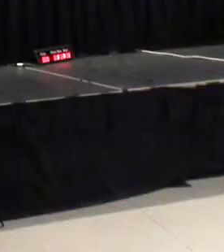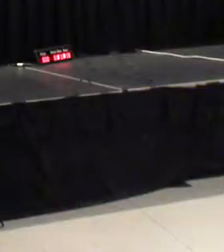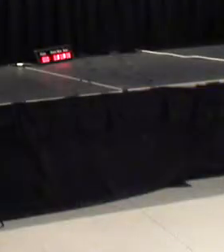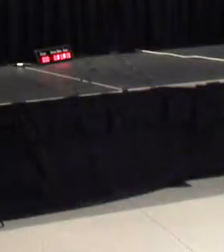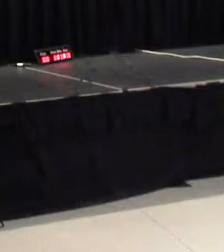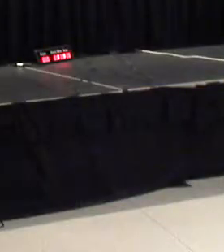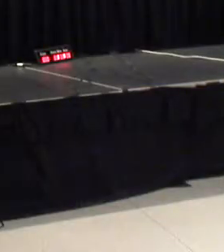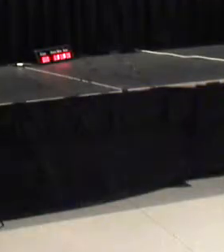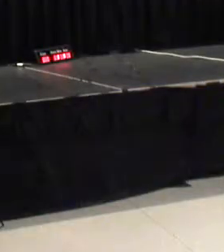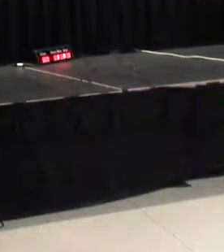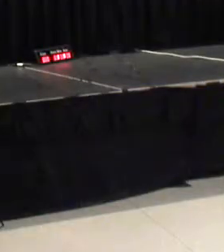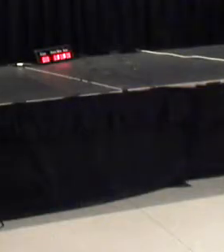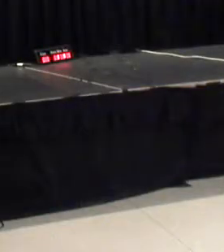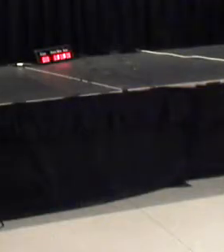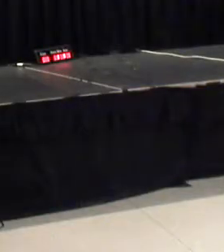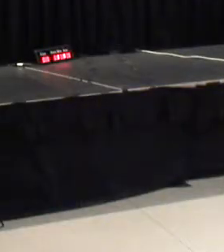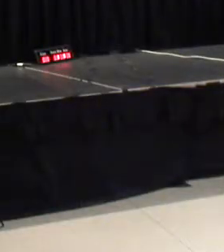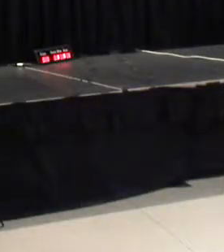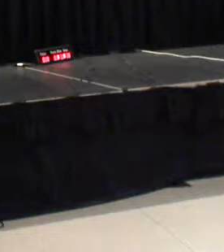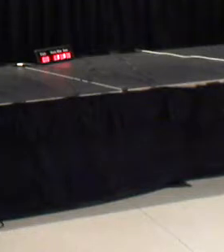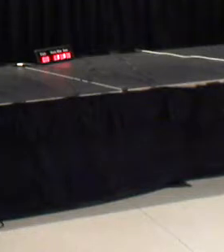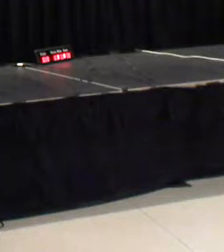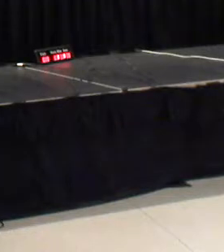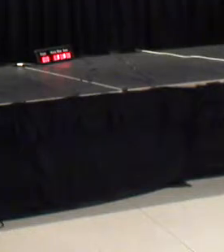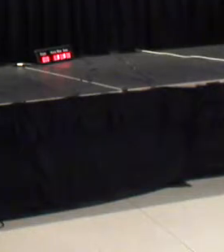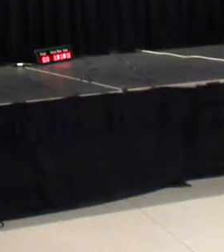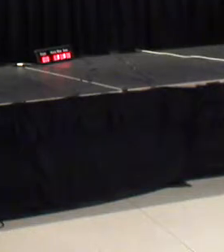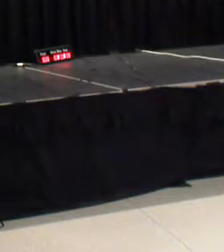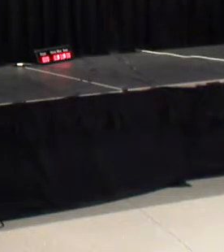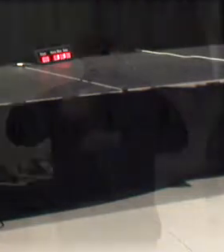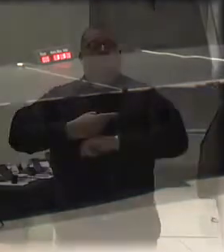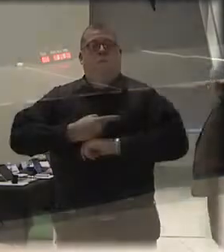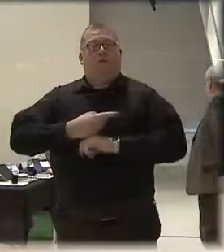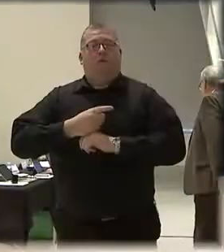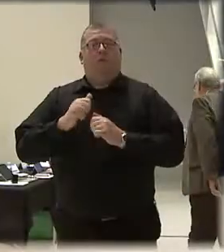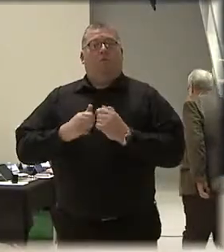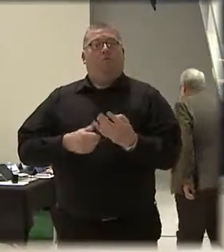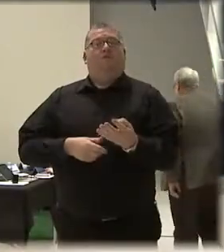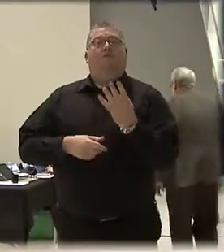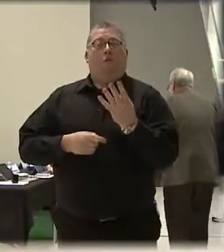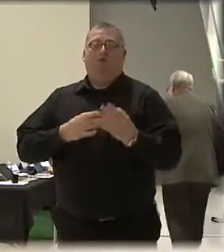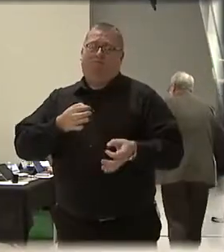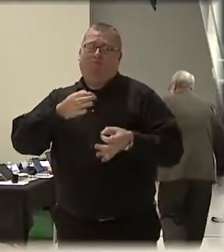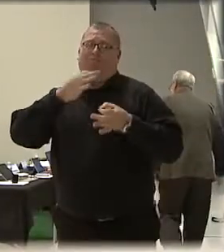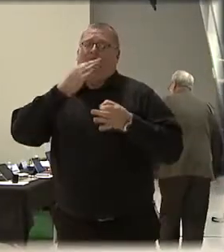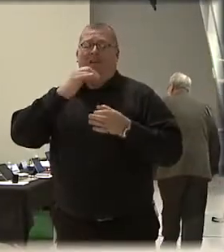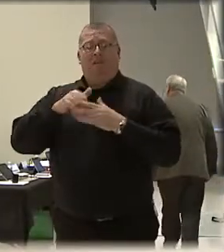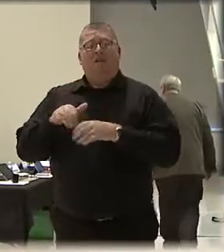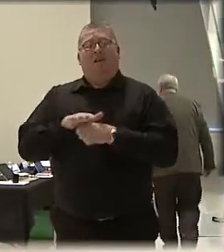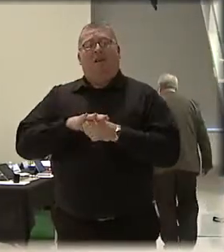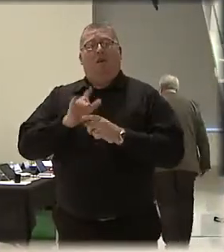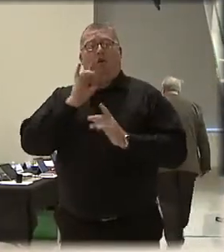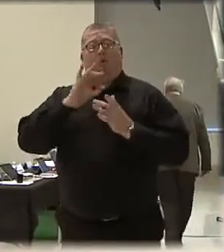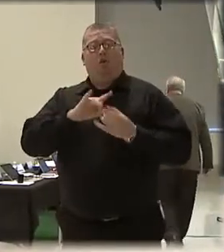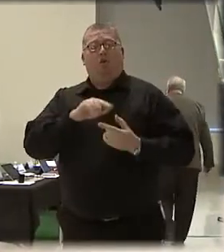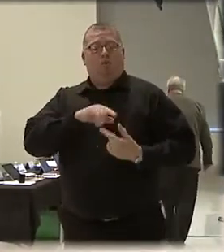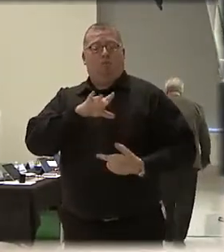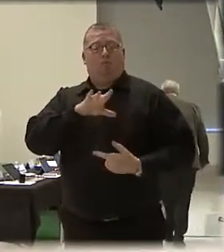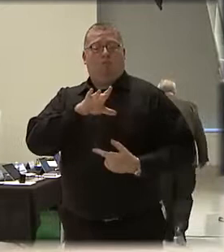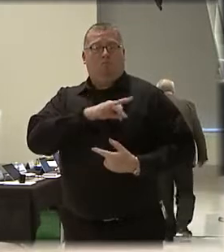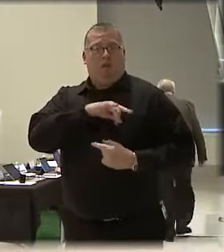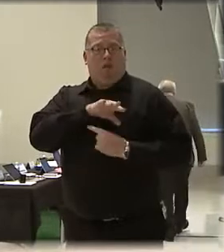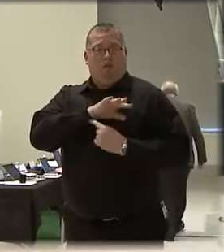program. We're joined today by 4 experts in this area. We'll